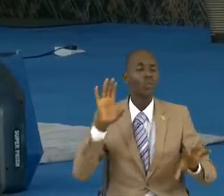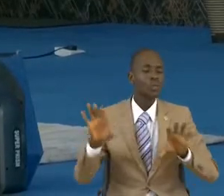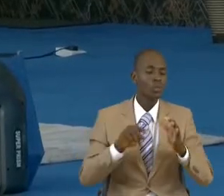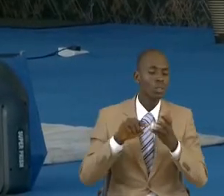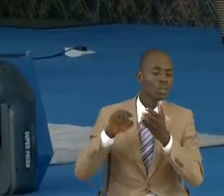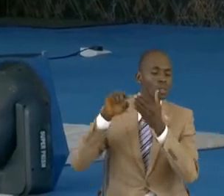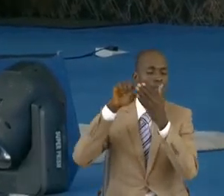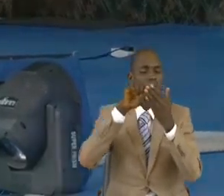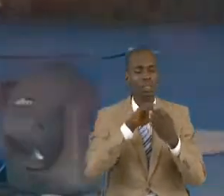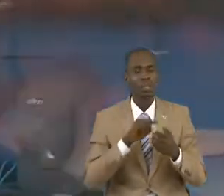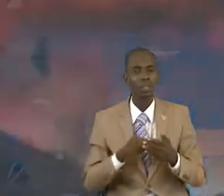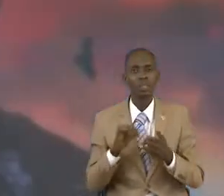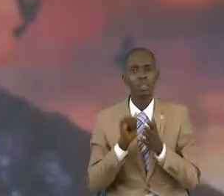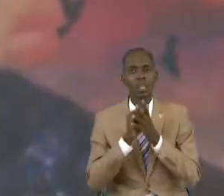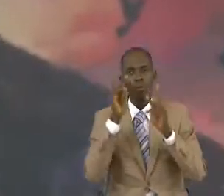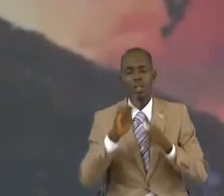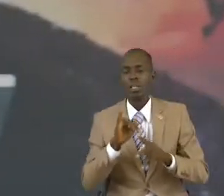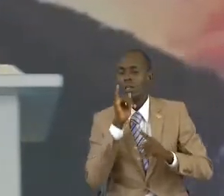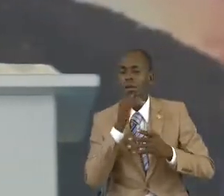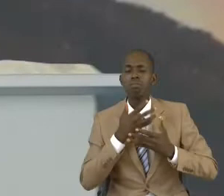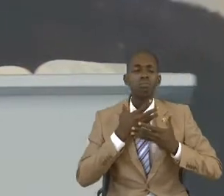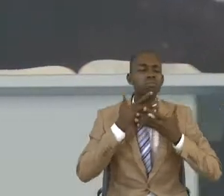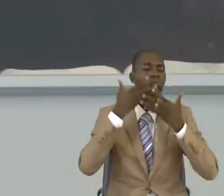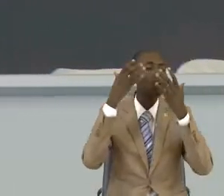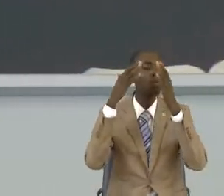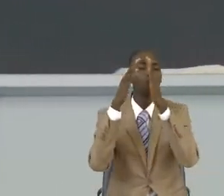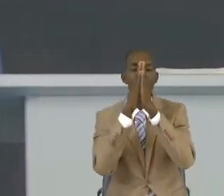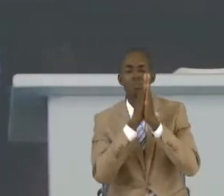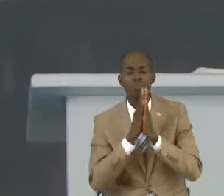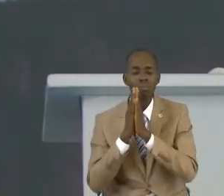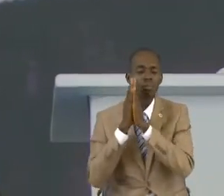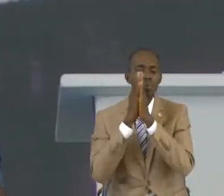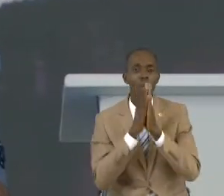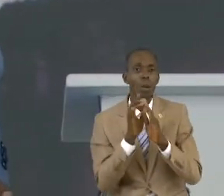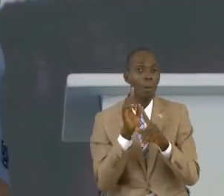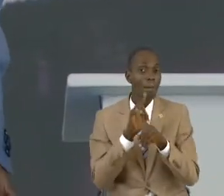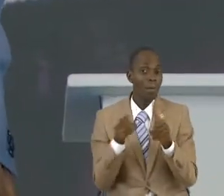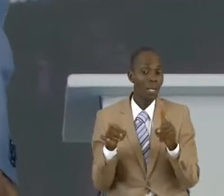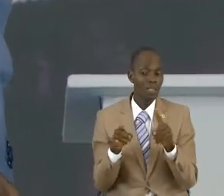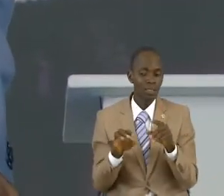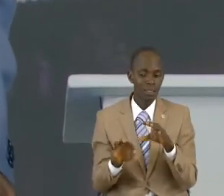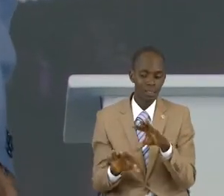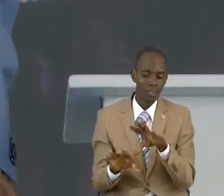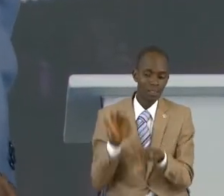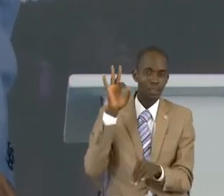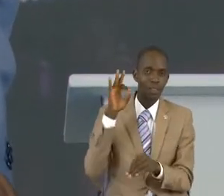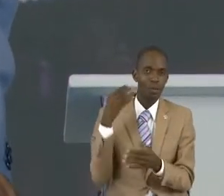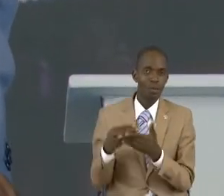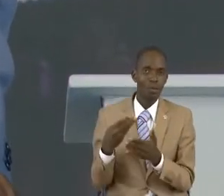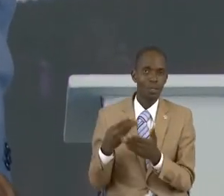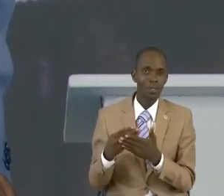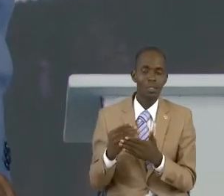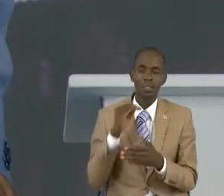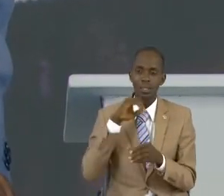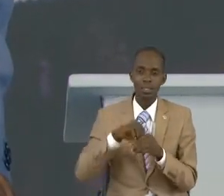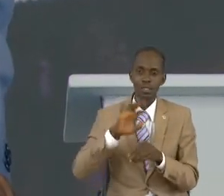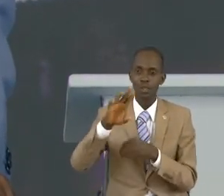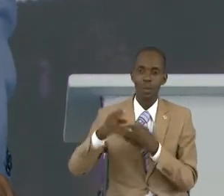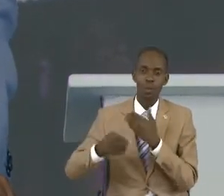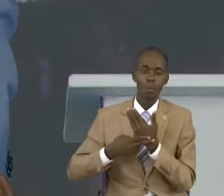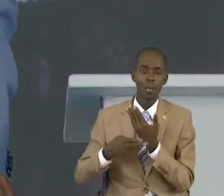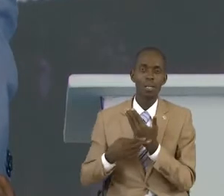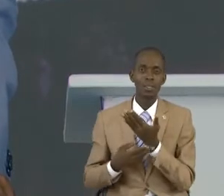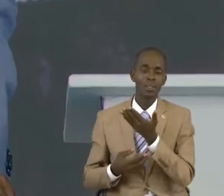He's shouting and praying. Meanwhile, stolen money is in your account. And